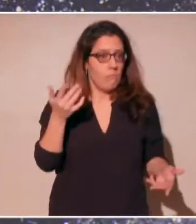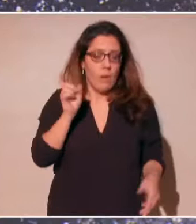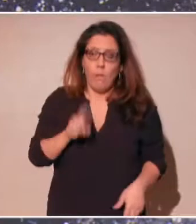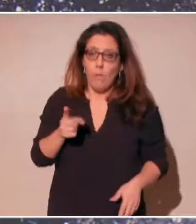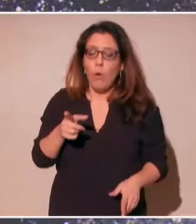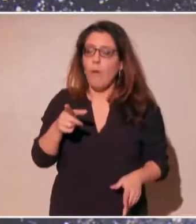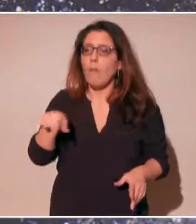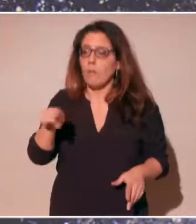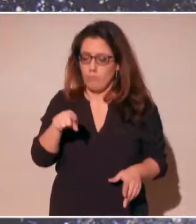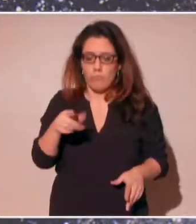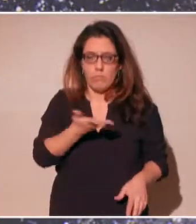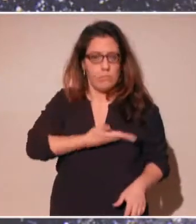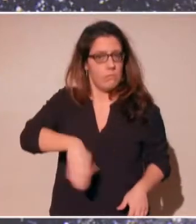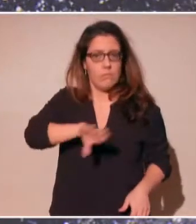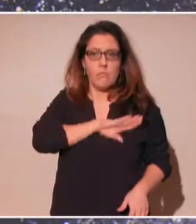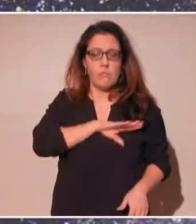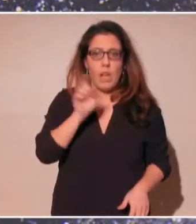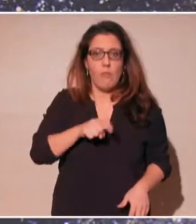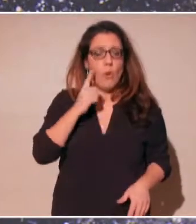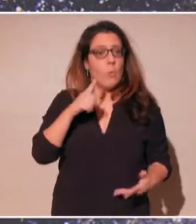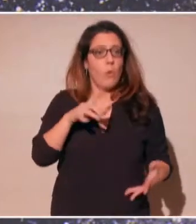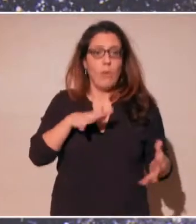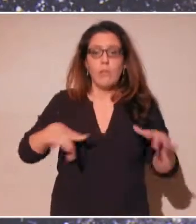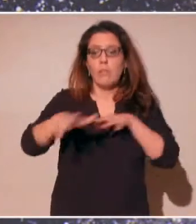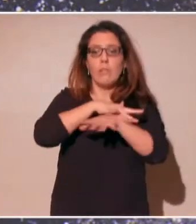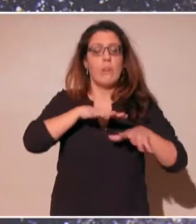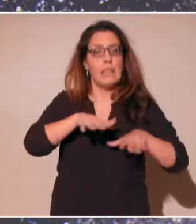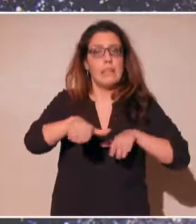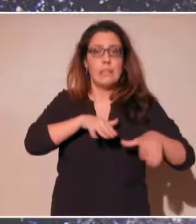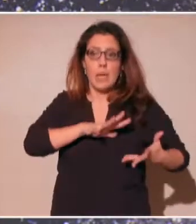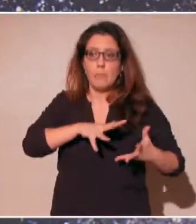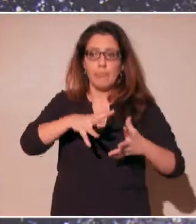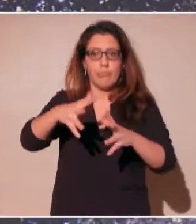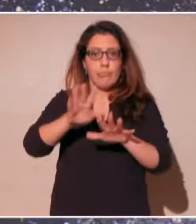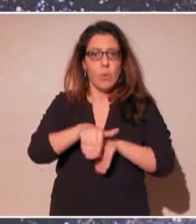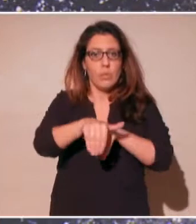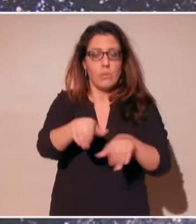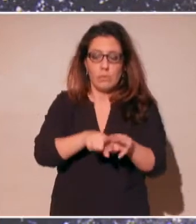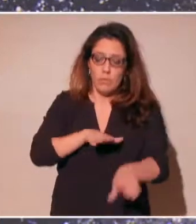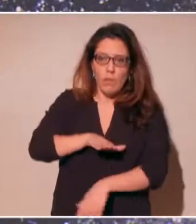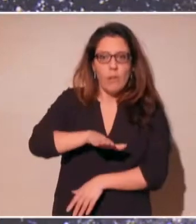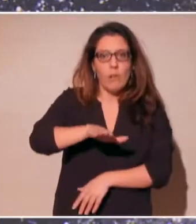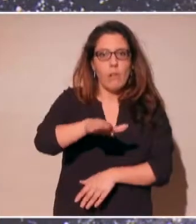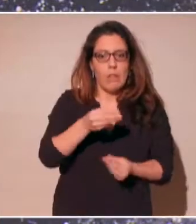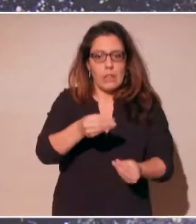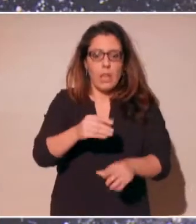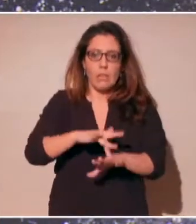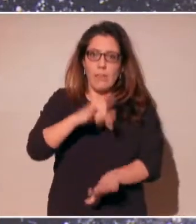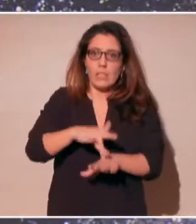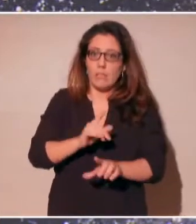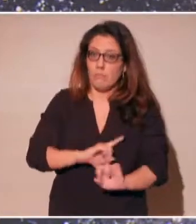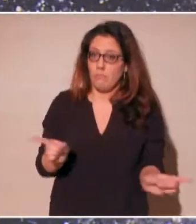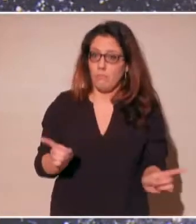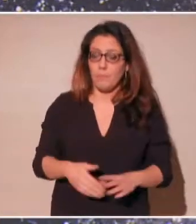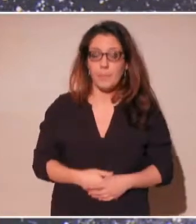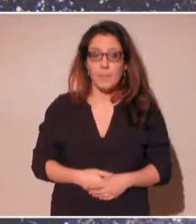talents are at risk. So we have to be cautious and guarantee that the ecosystem can continue